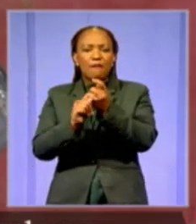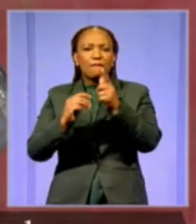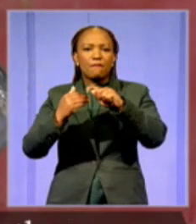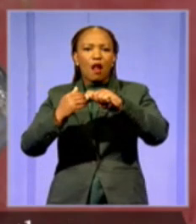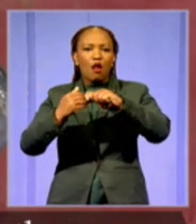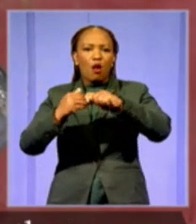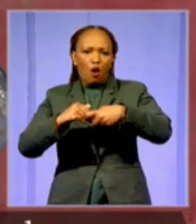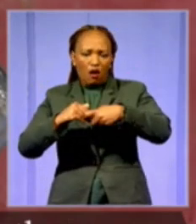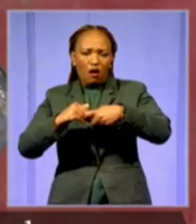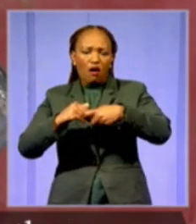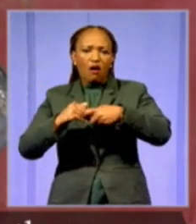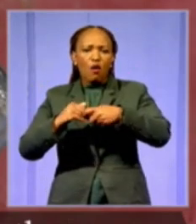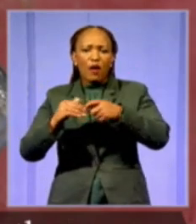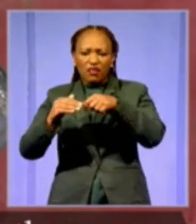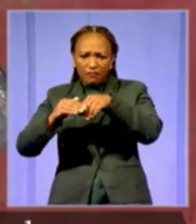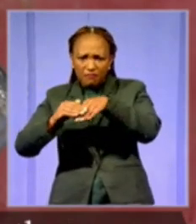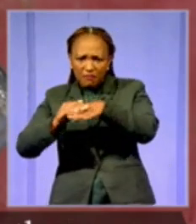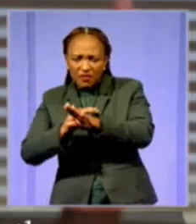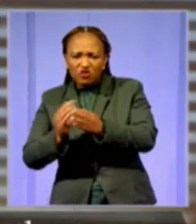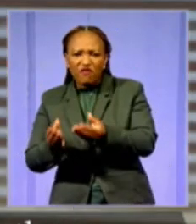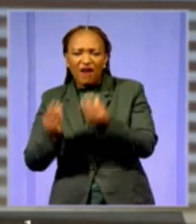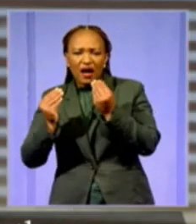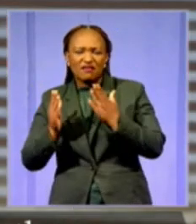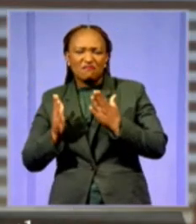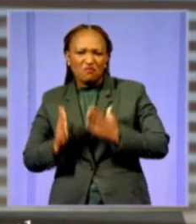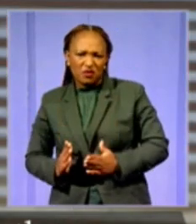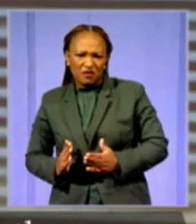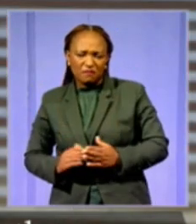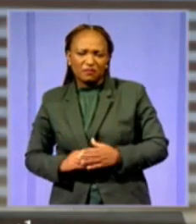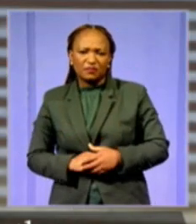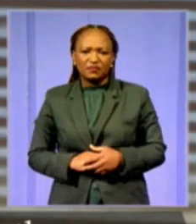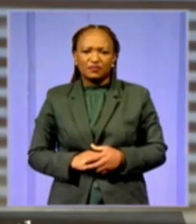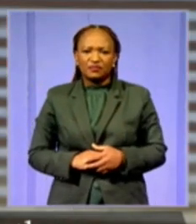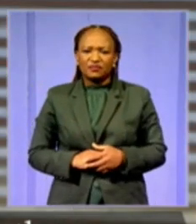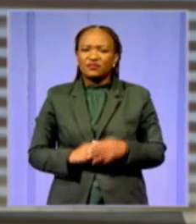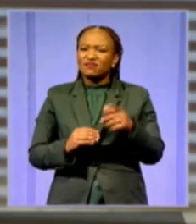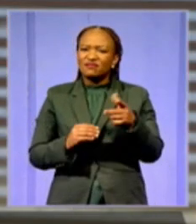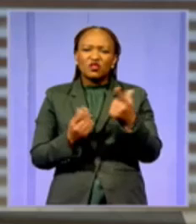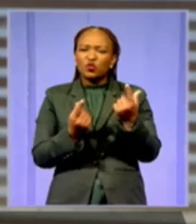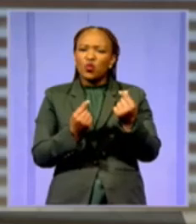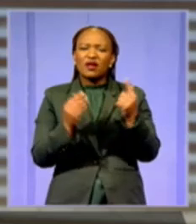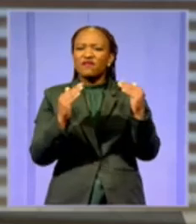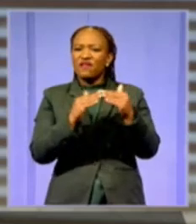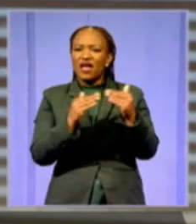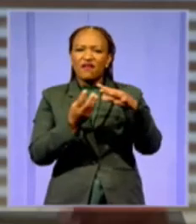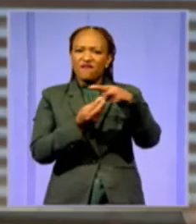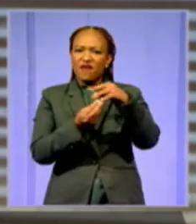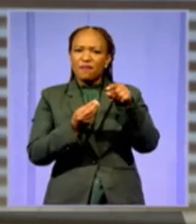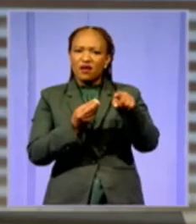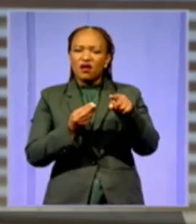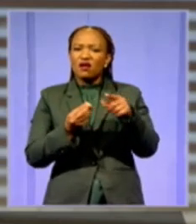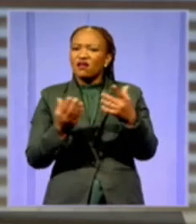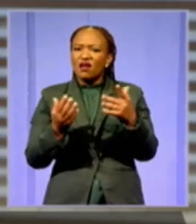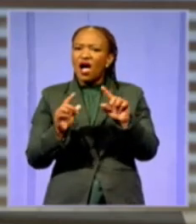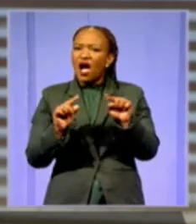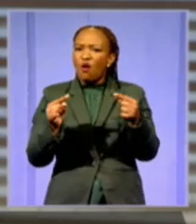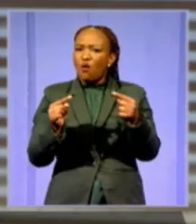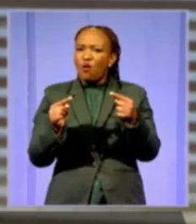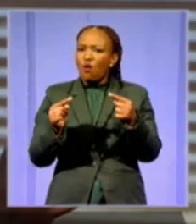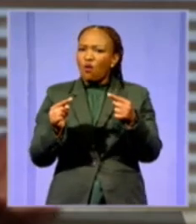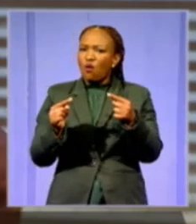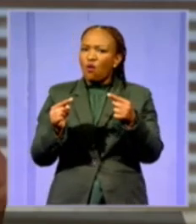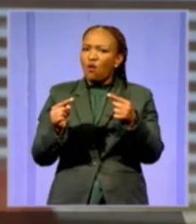ho fumanwa ha setopo sa hae. They are not bringing justice for our family, because how can you take a body there without a hand?